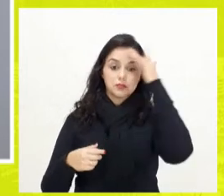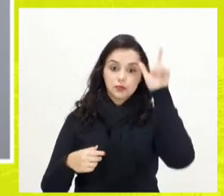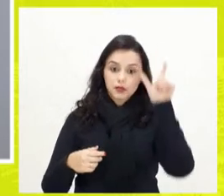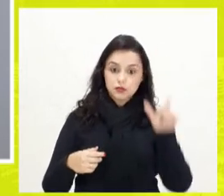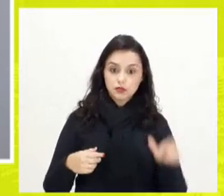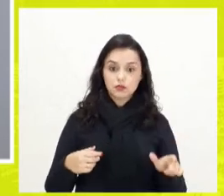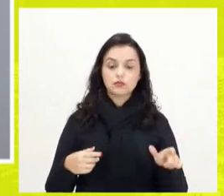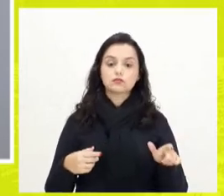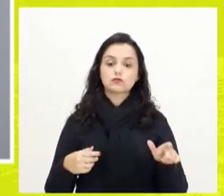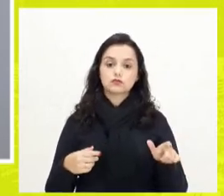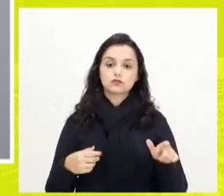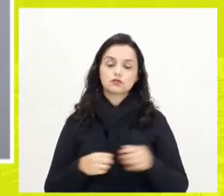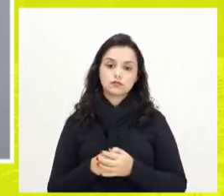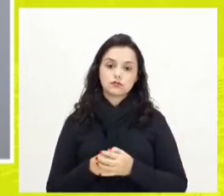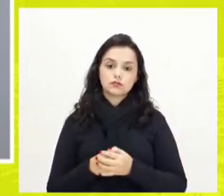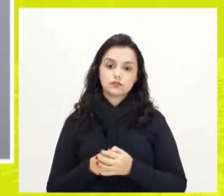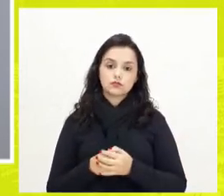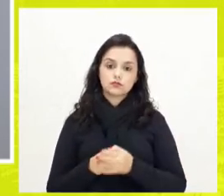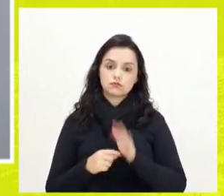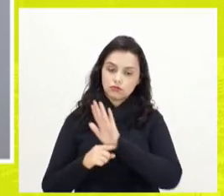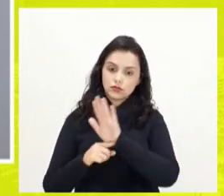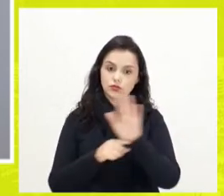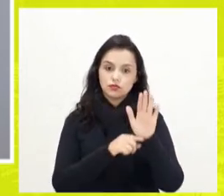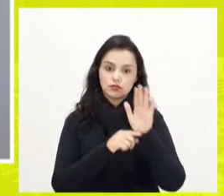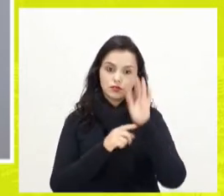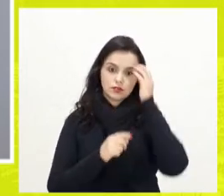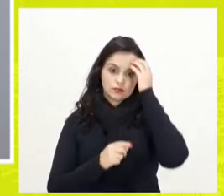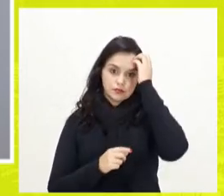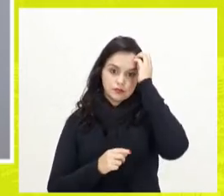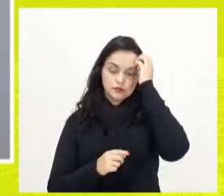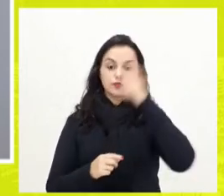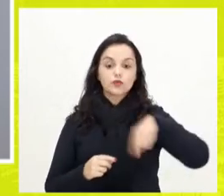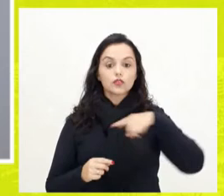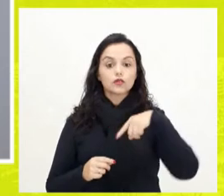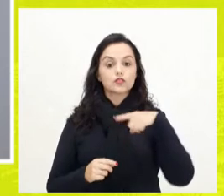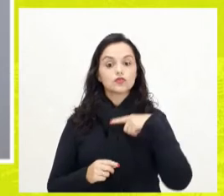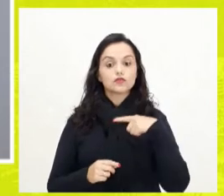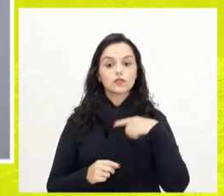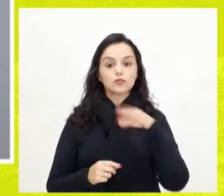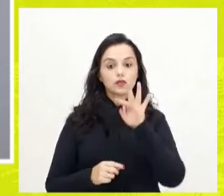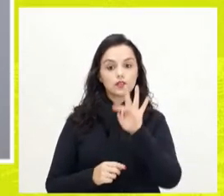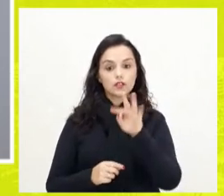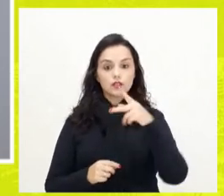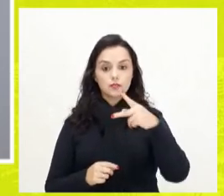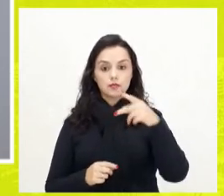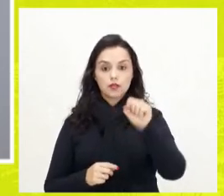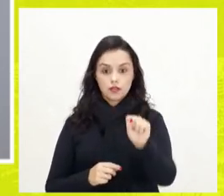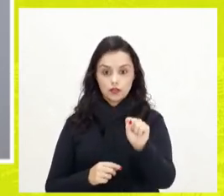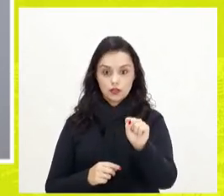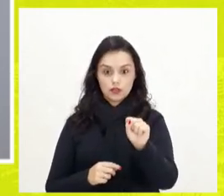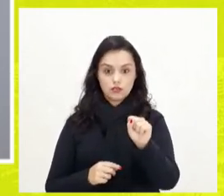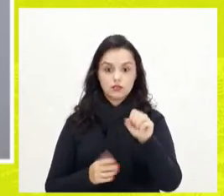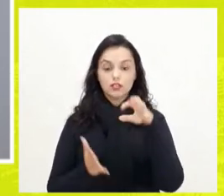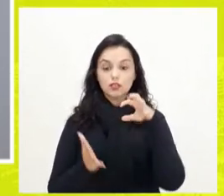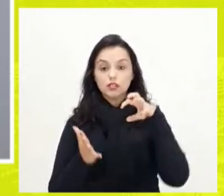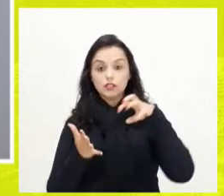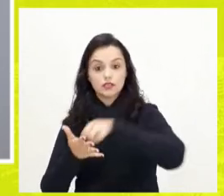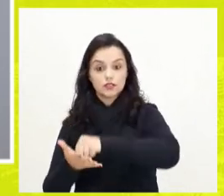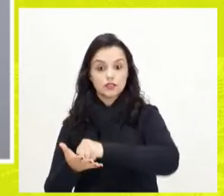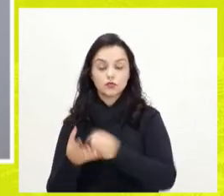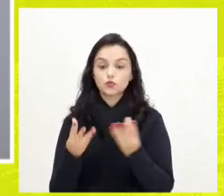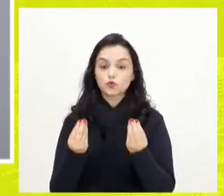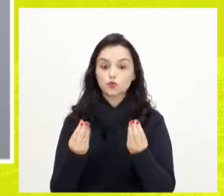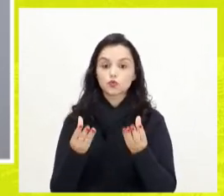of players recently we had a very important safety public test with the biggest